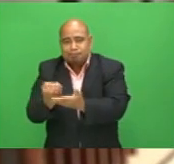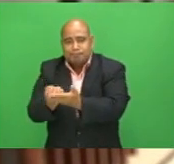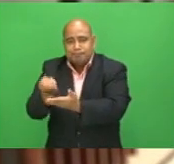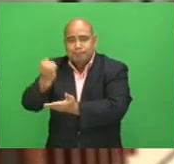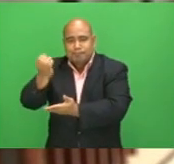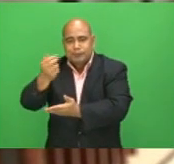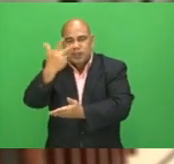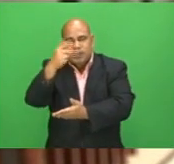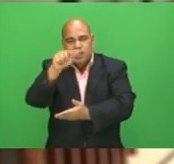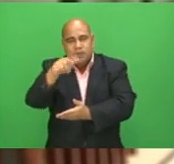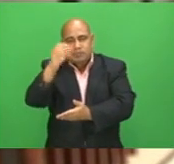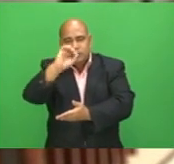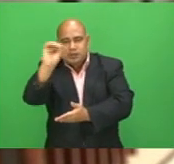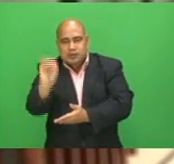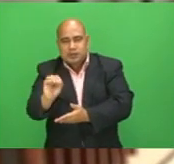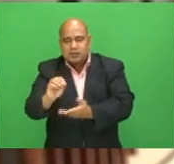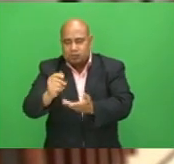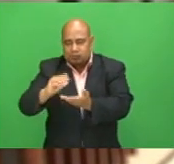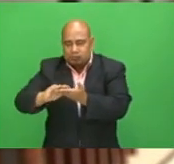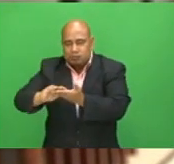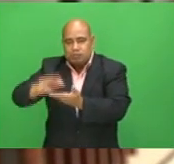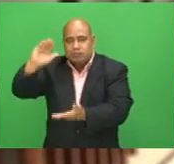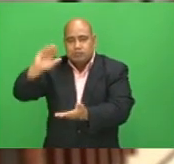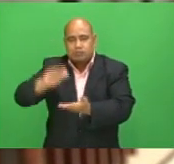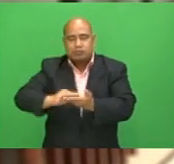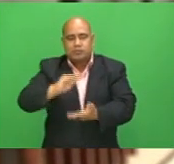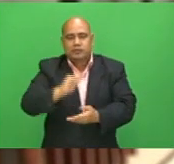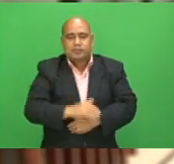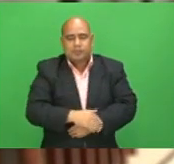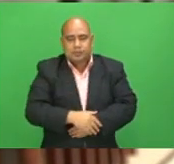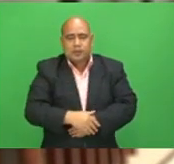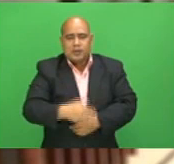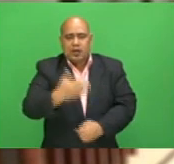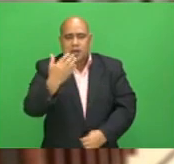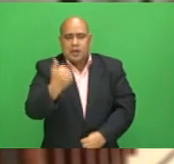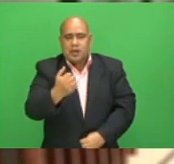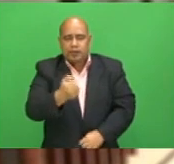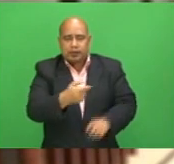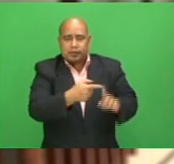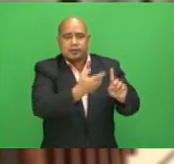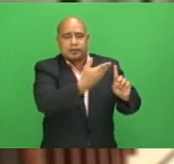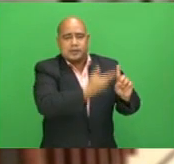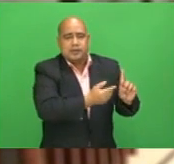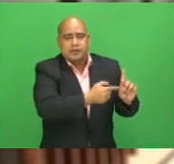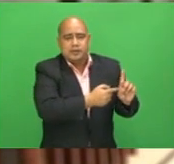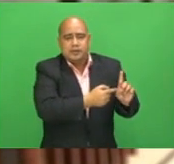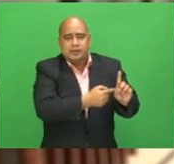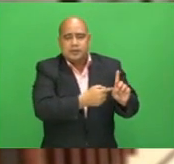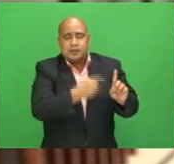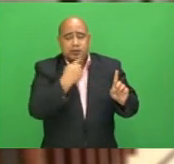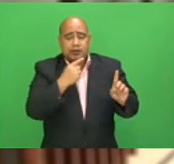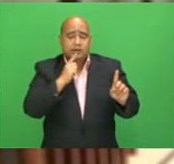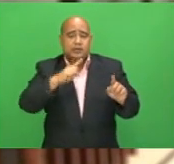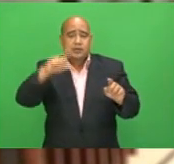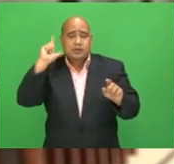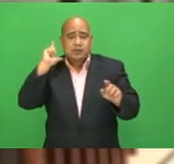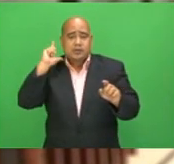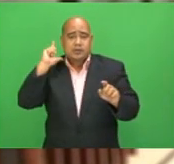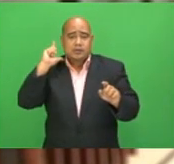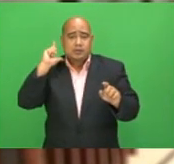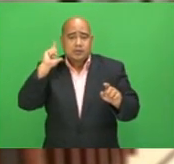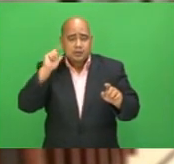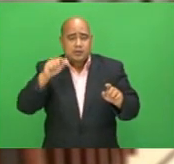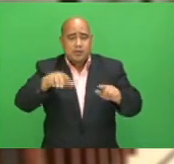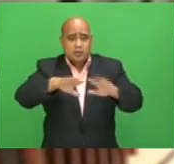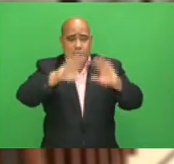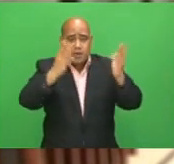rise. All in all, U.S. Federal Reserve Chair Jerome Powell said late yesterday that the outlook for the world's biggest economy